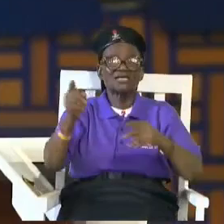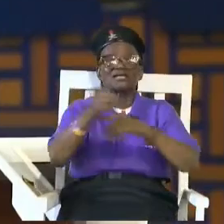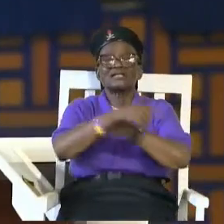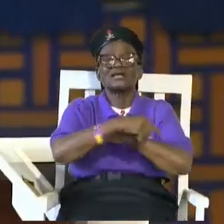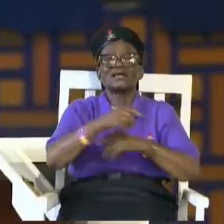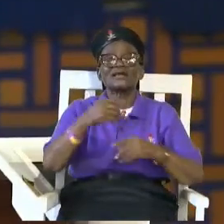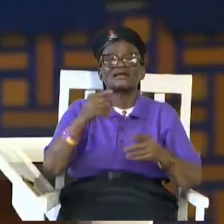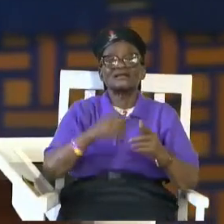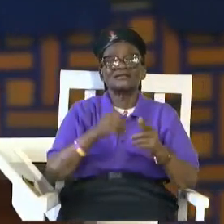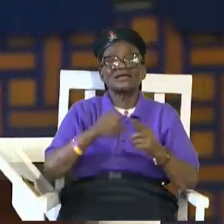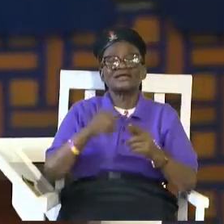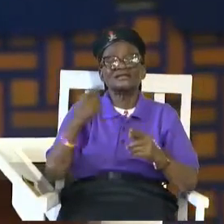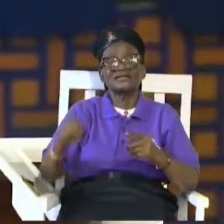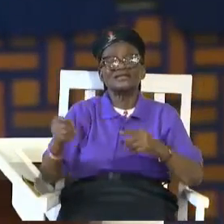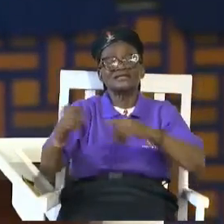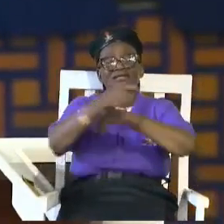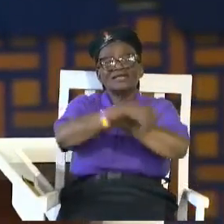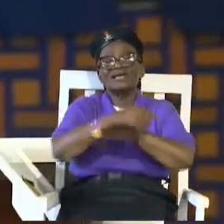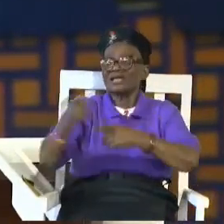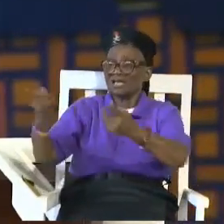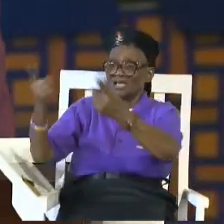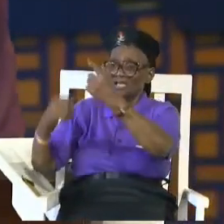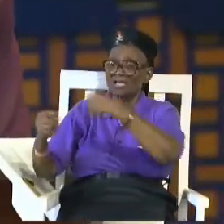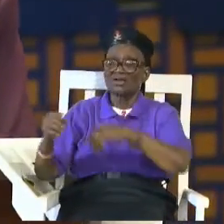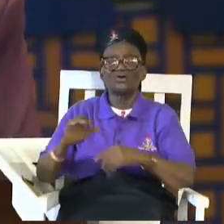Then the day comes.